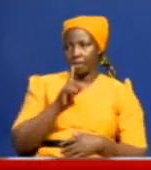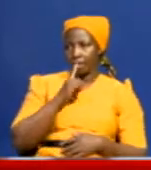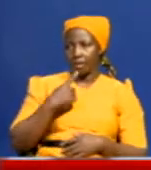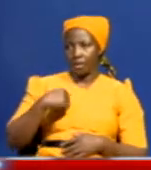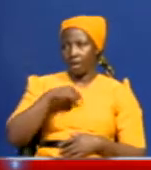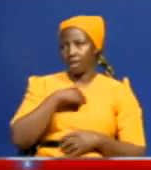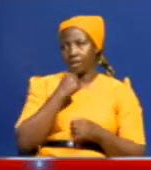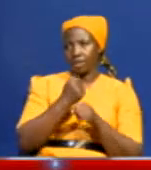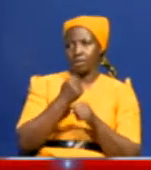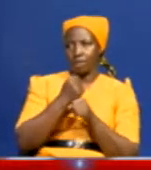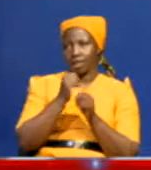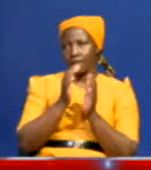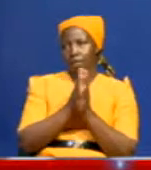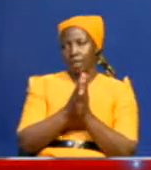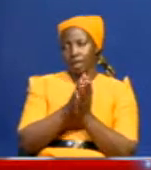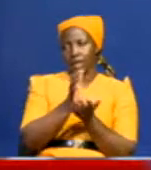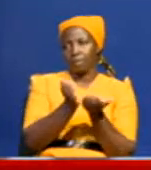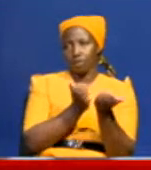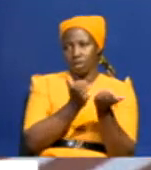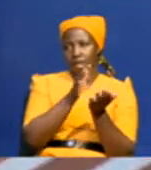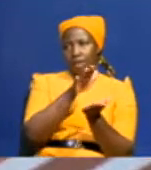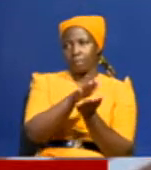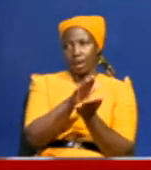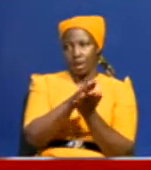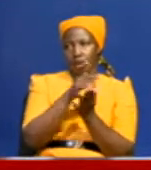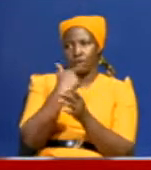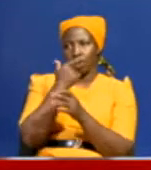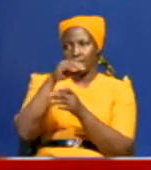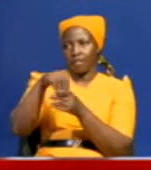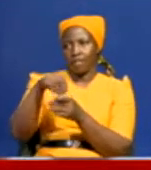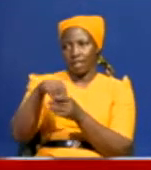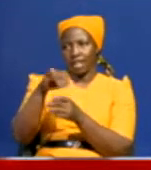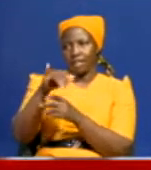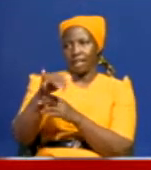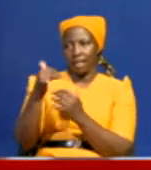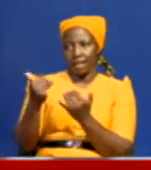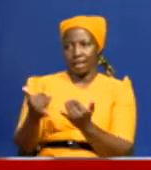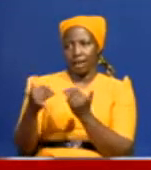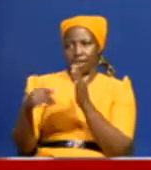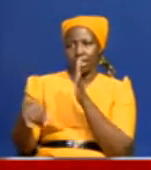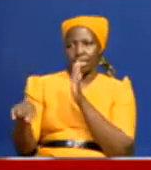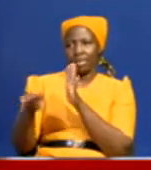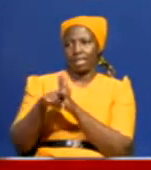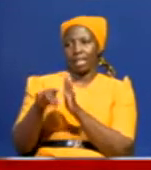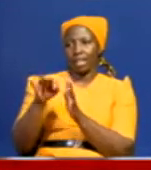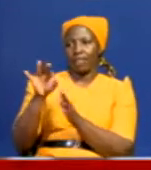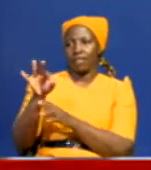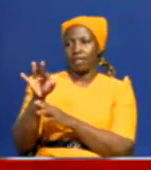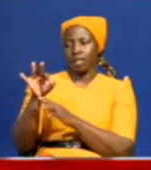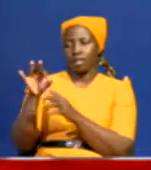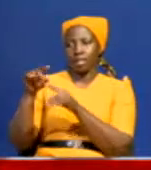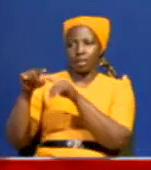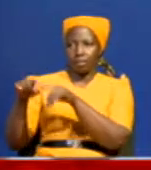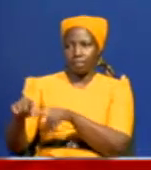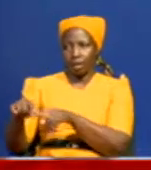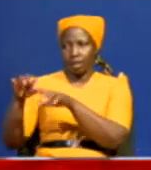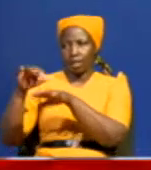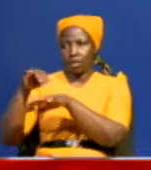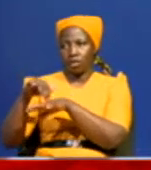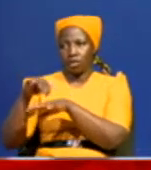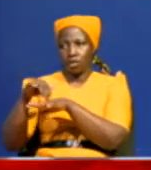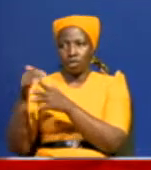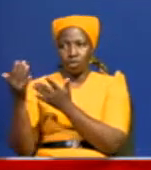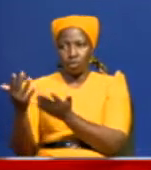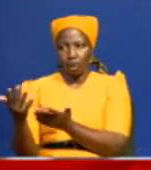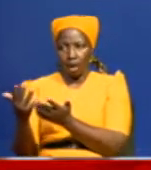with the commercial banks who were investing this, and it's -3. Depending on where now the T-bills rate were at that